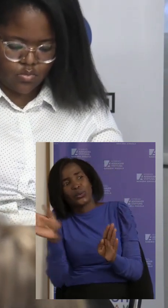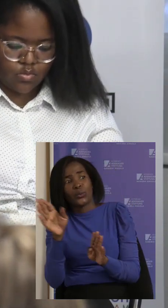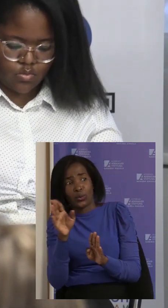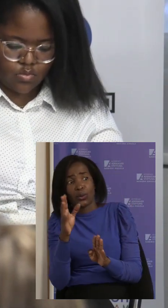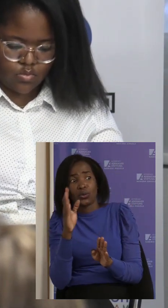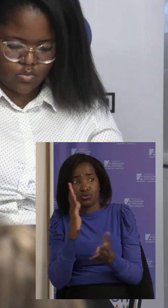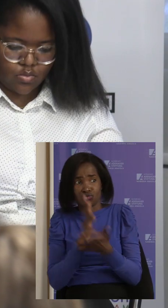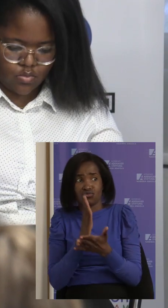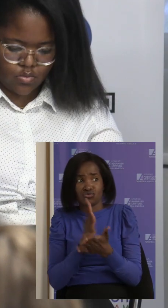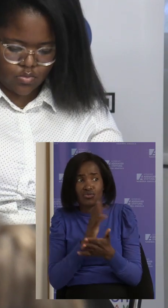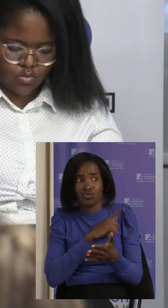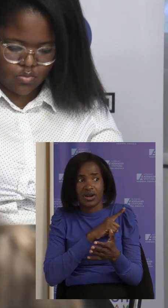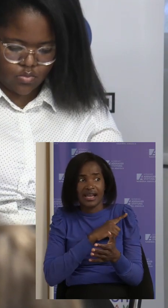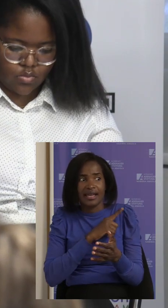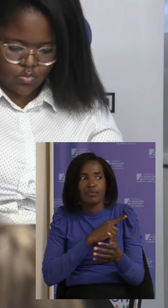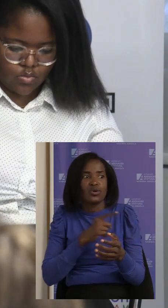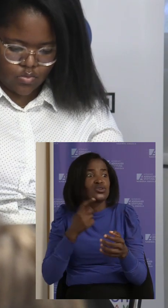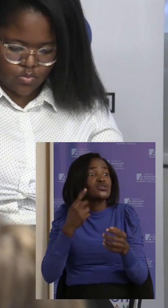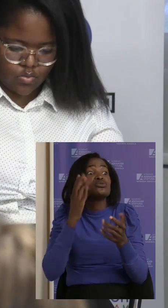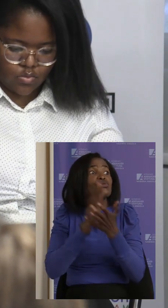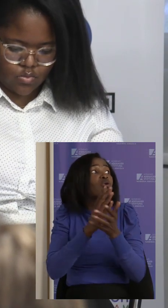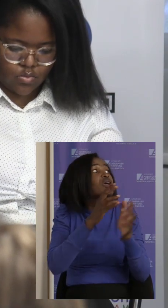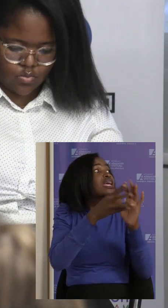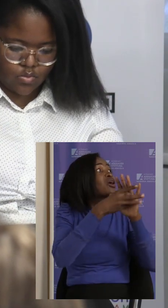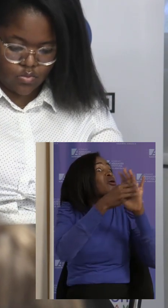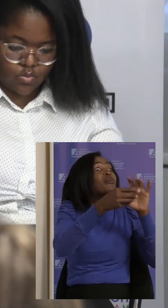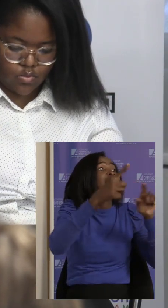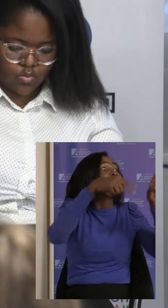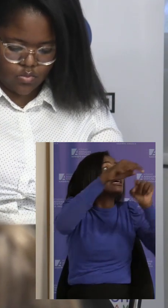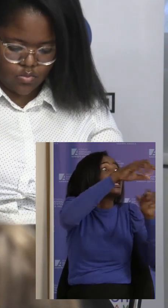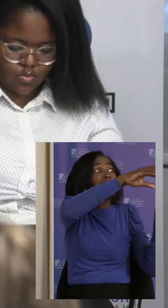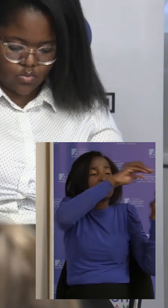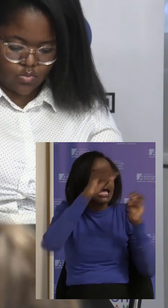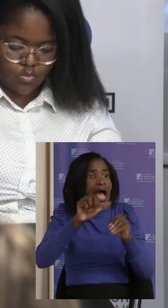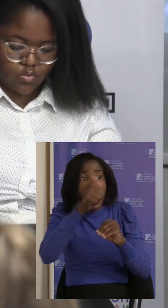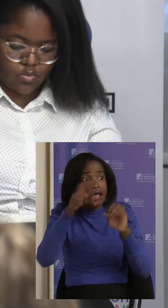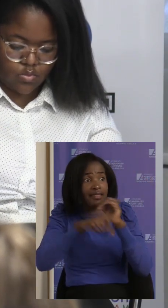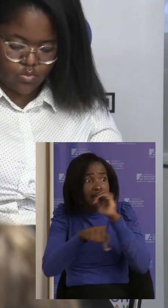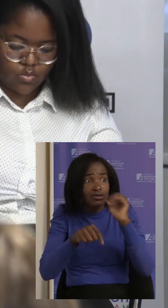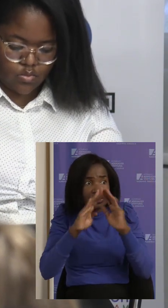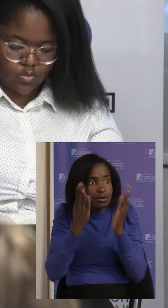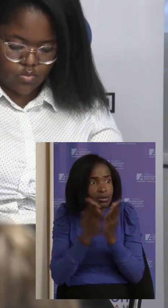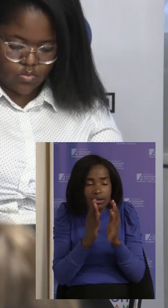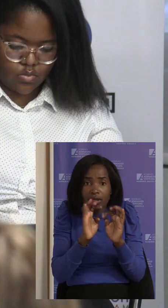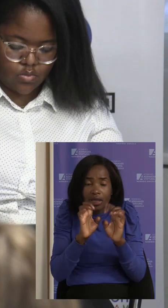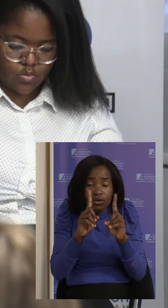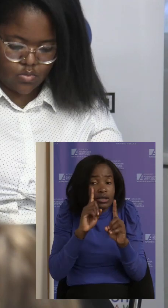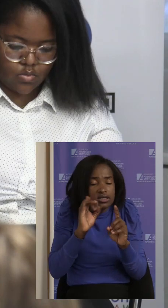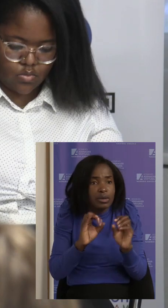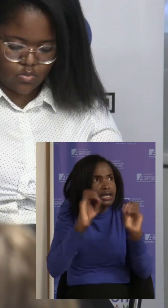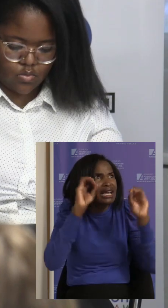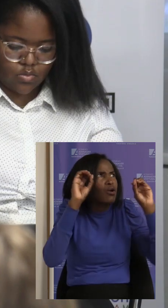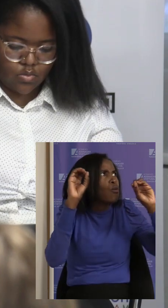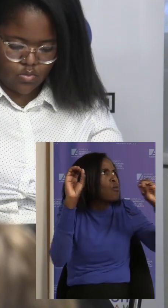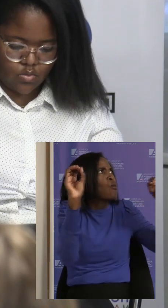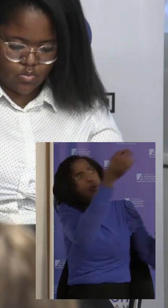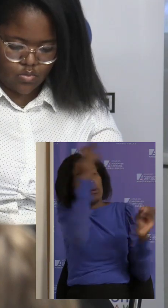of not contextualizing. Elsewhere in the world, you do not have education inspectors at